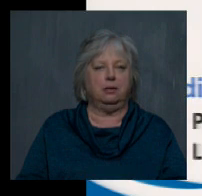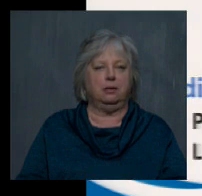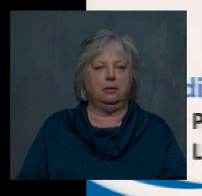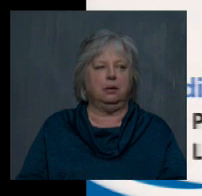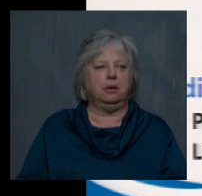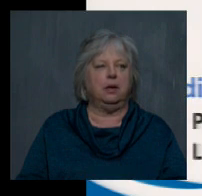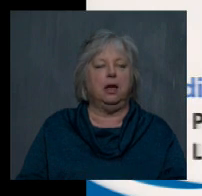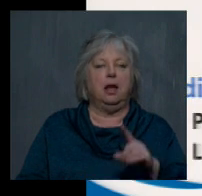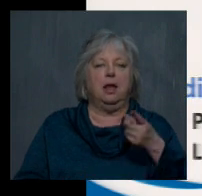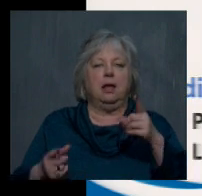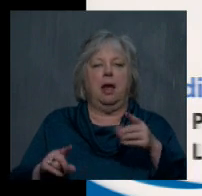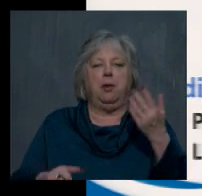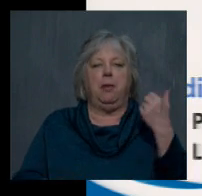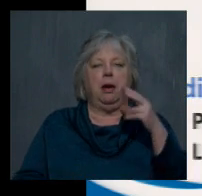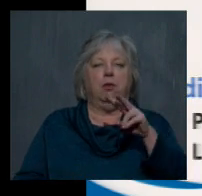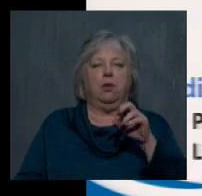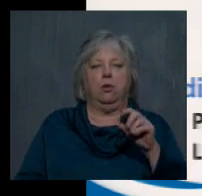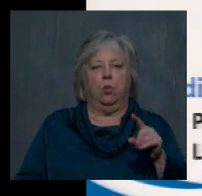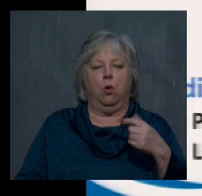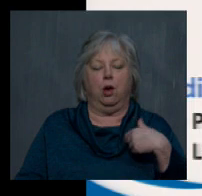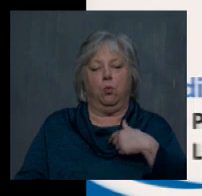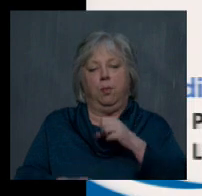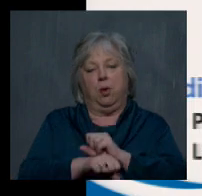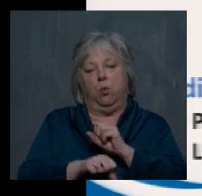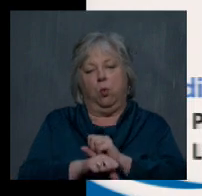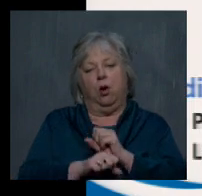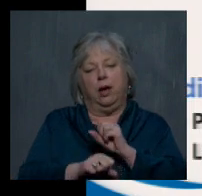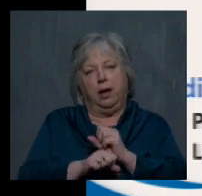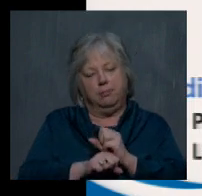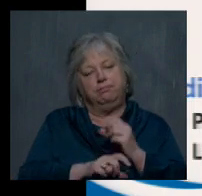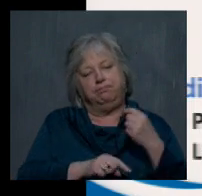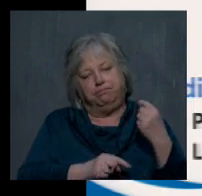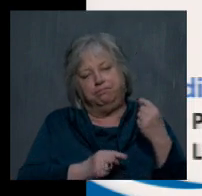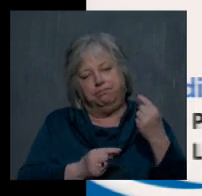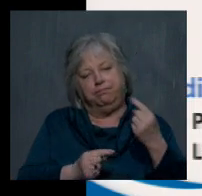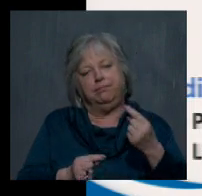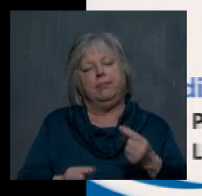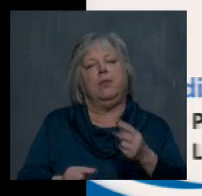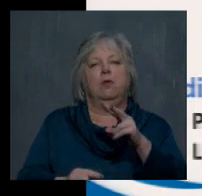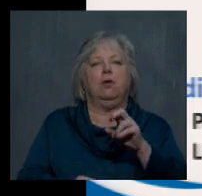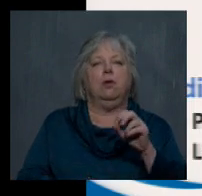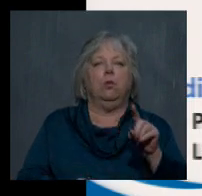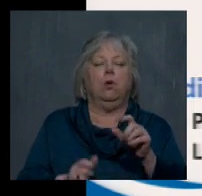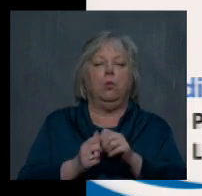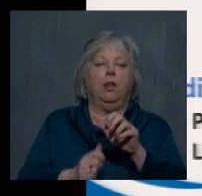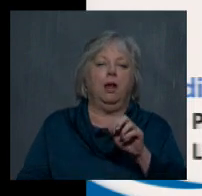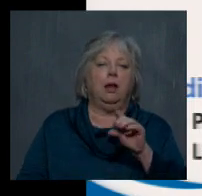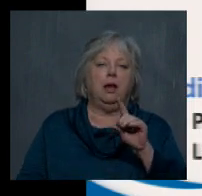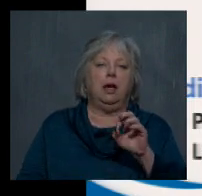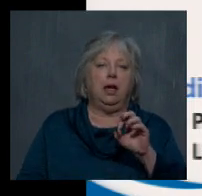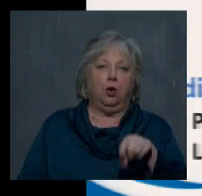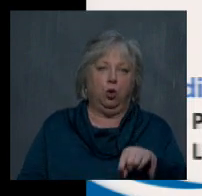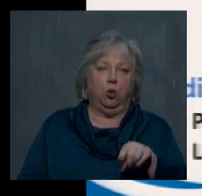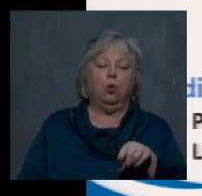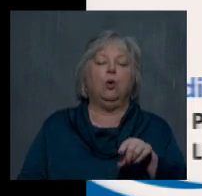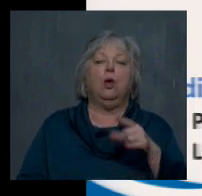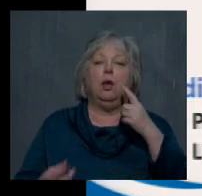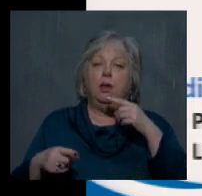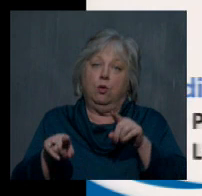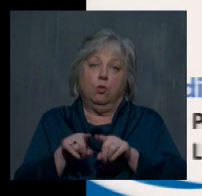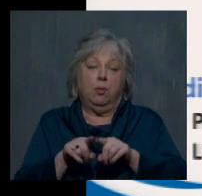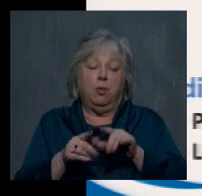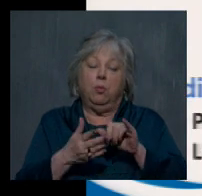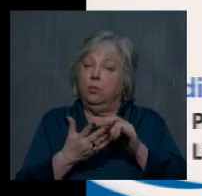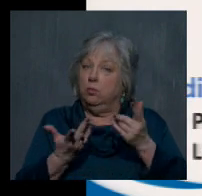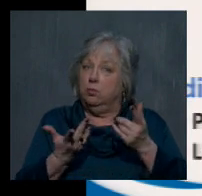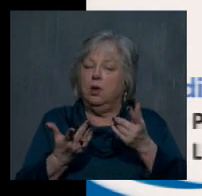This occurred in 2001, and we've been working at it pretty diligently since 2001. With the ADEQ, the agreement with them was